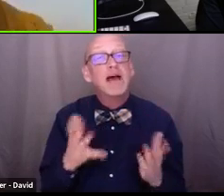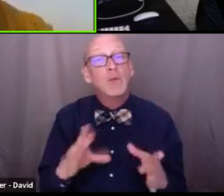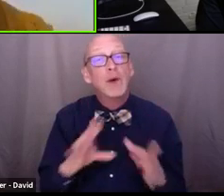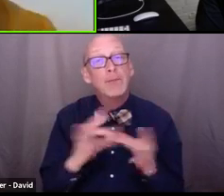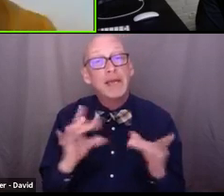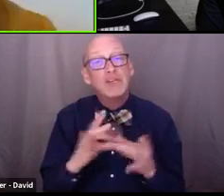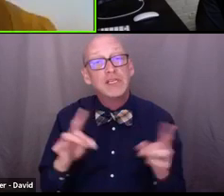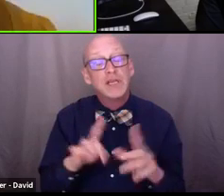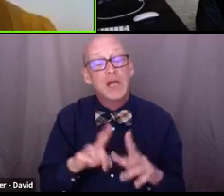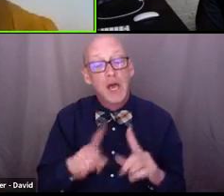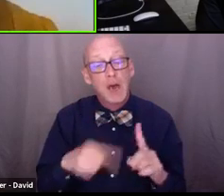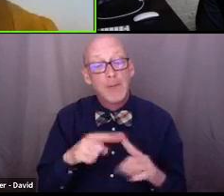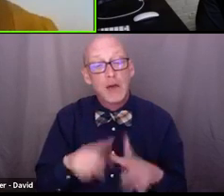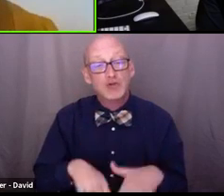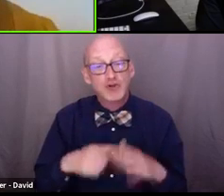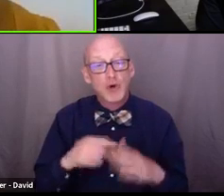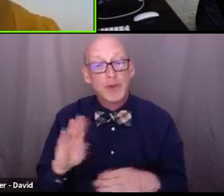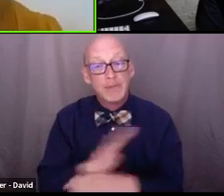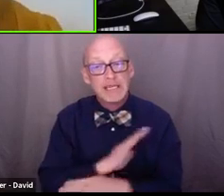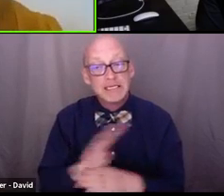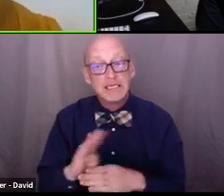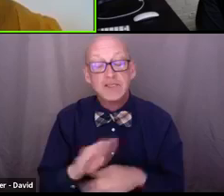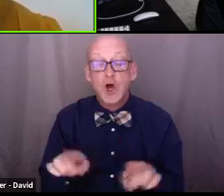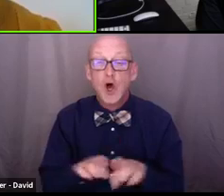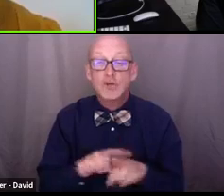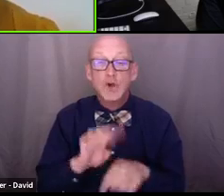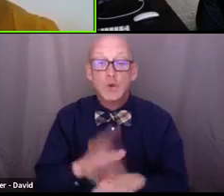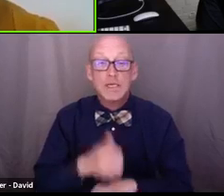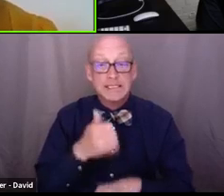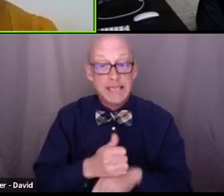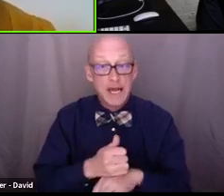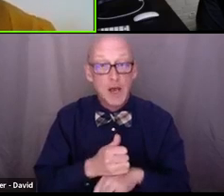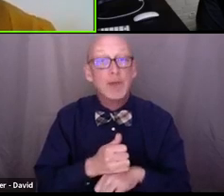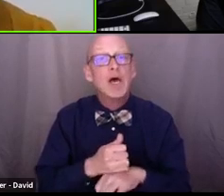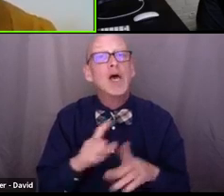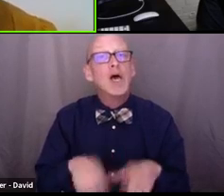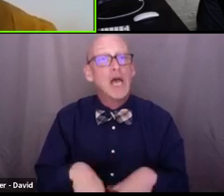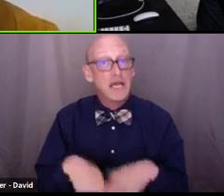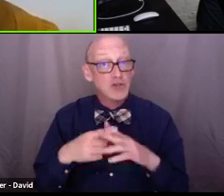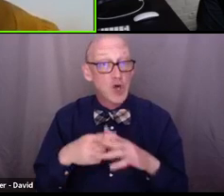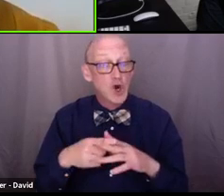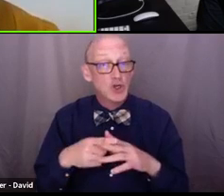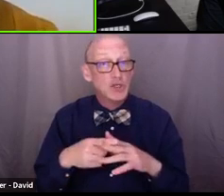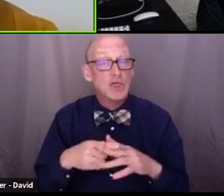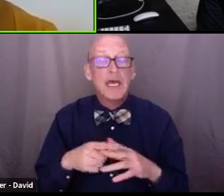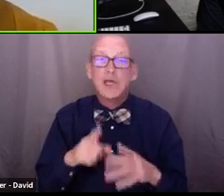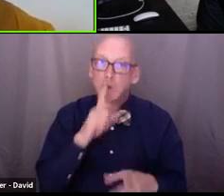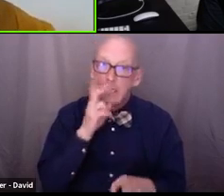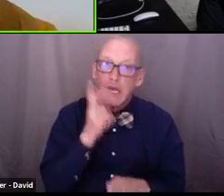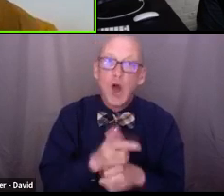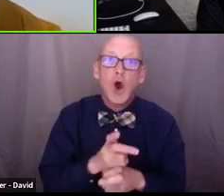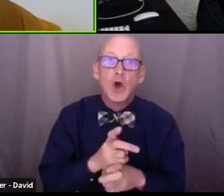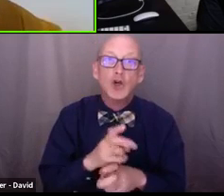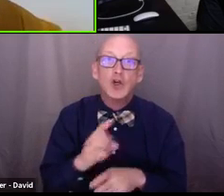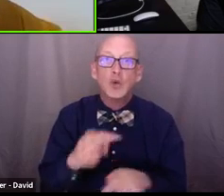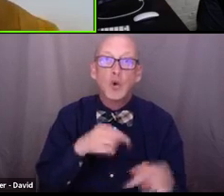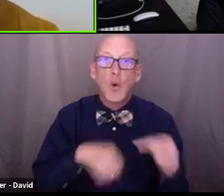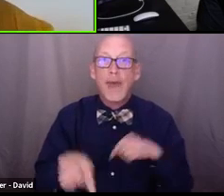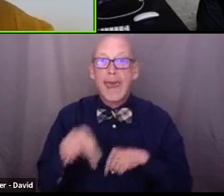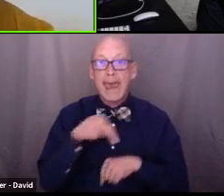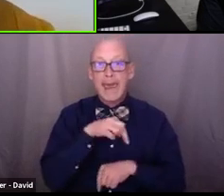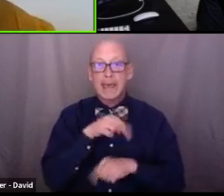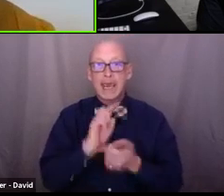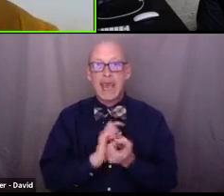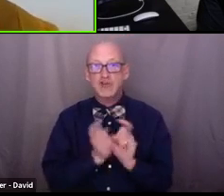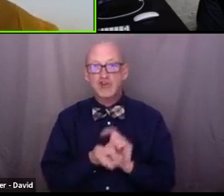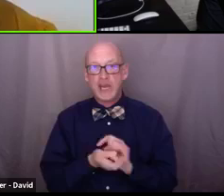business as well. You really want to make sure that you're set up correctly in the start, to Craig and everyone else's point, because it's very difficult to kind of go back and